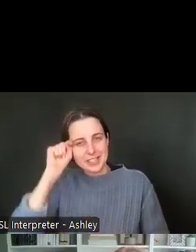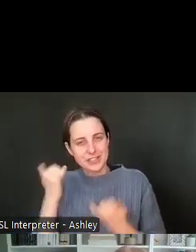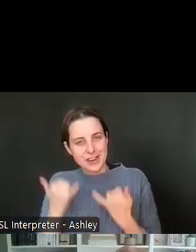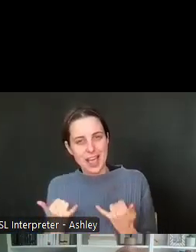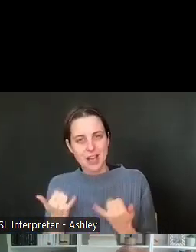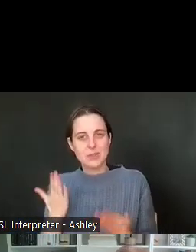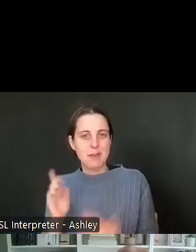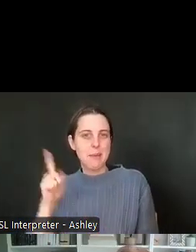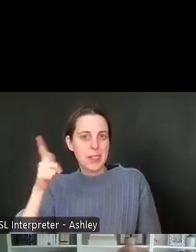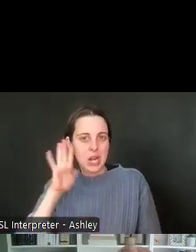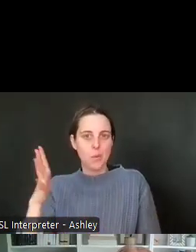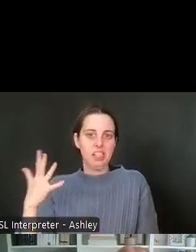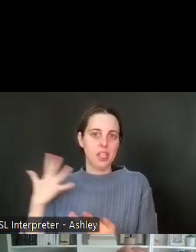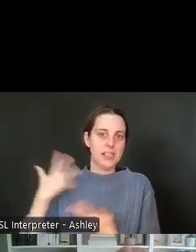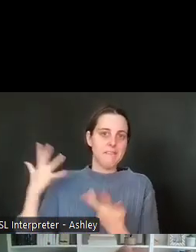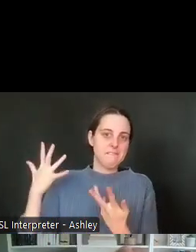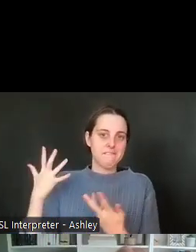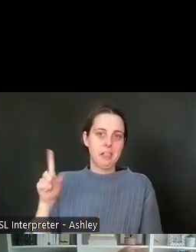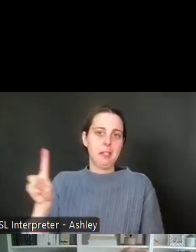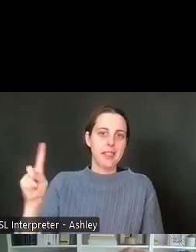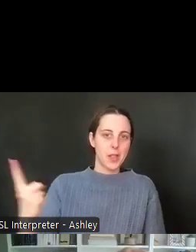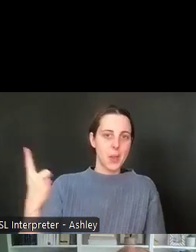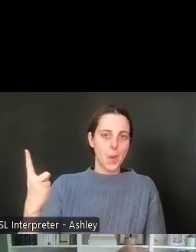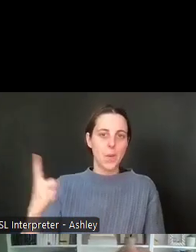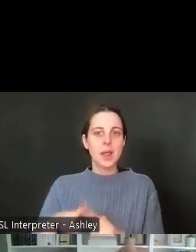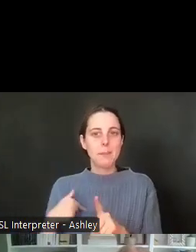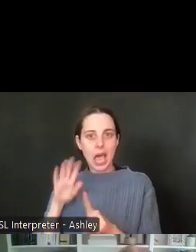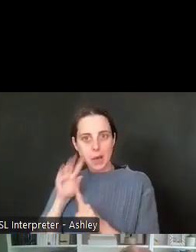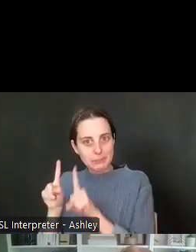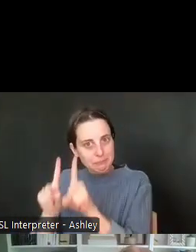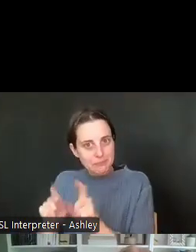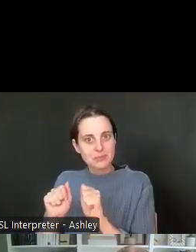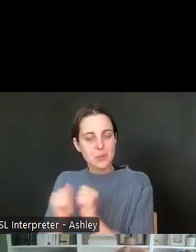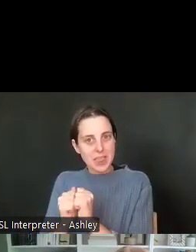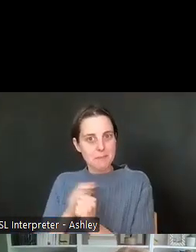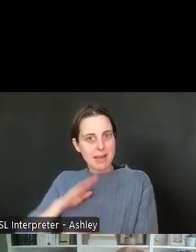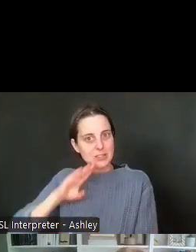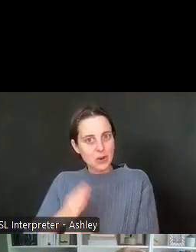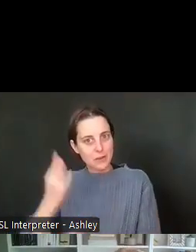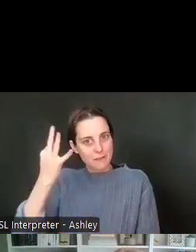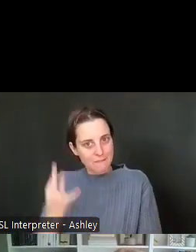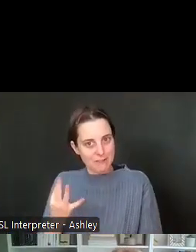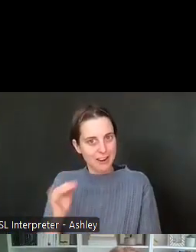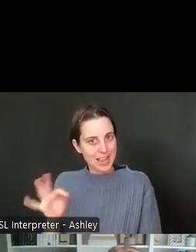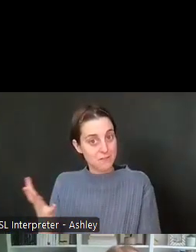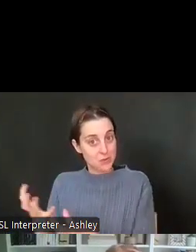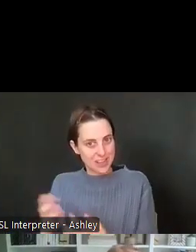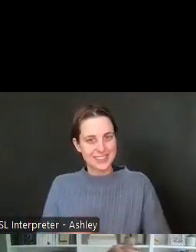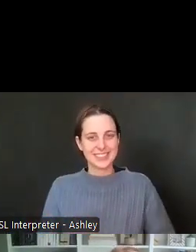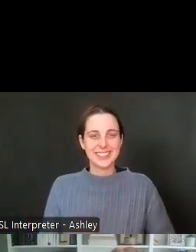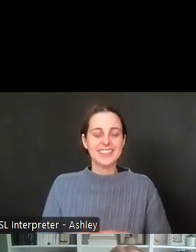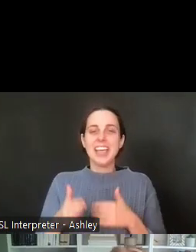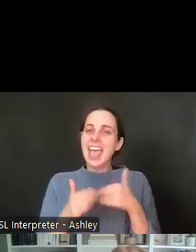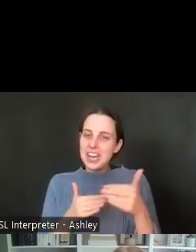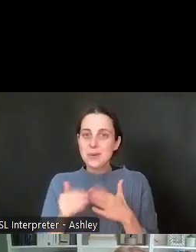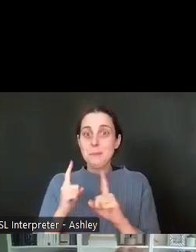friends say that's going to end soon. But I'm going to take her to Crumble every Friday for as long as she's willing to go. So I wanted to show